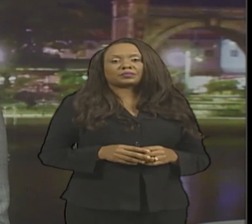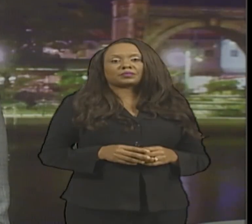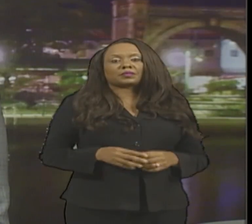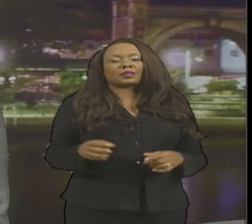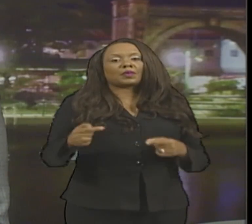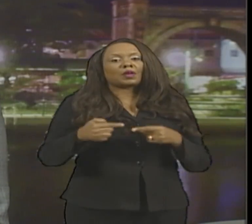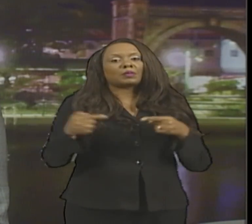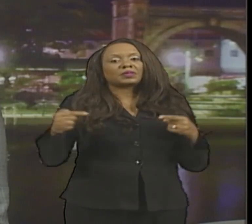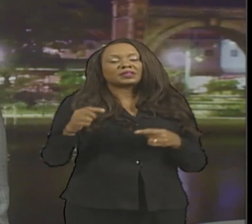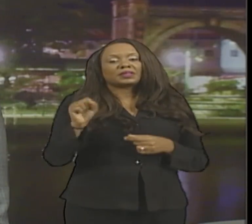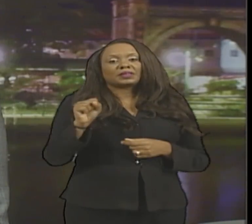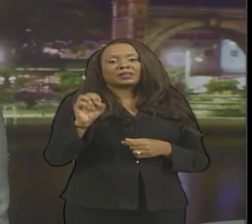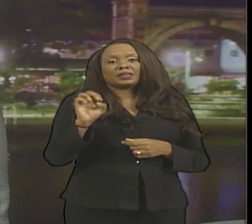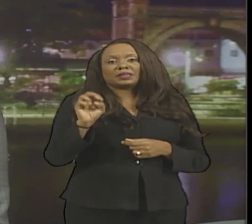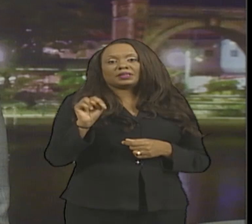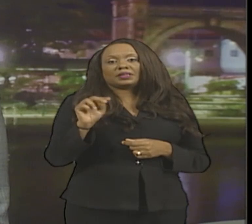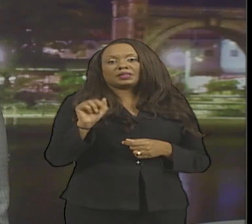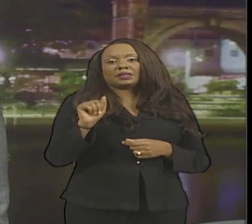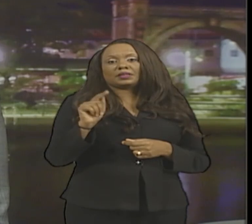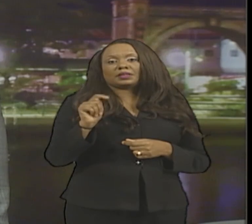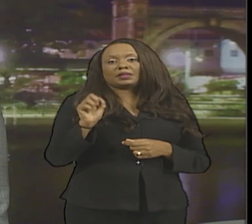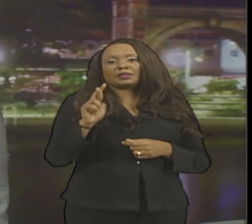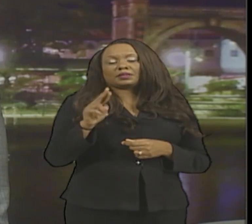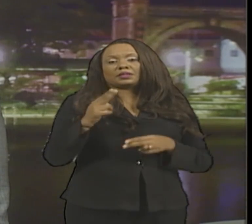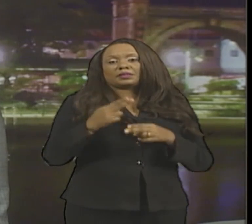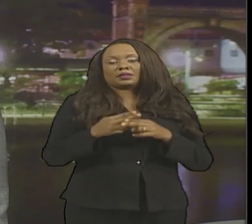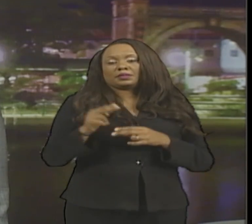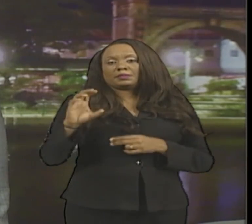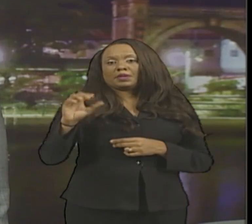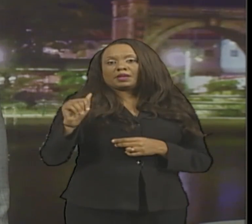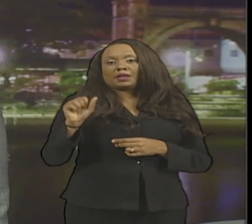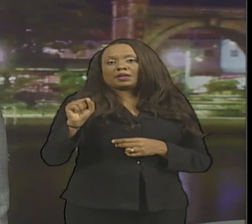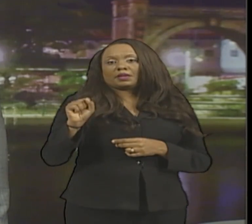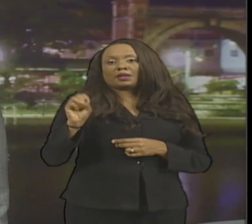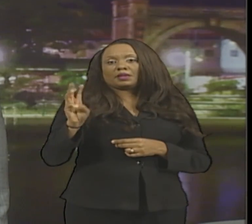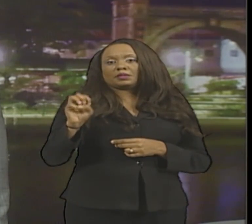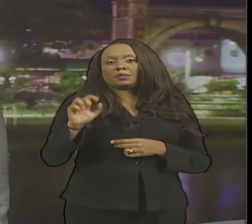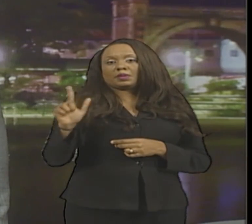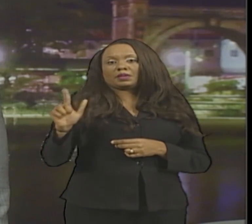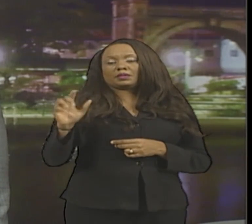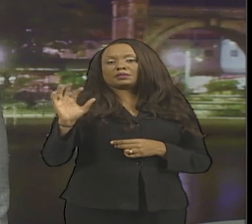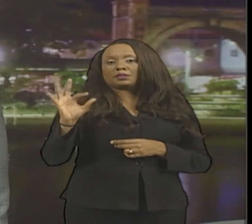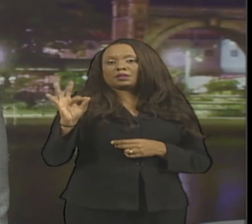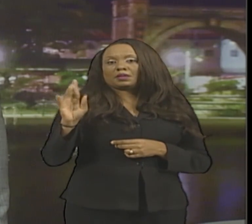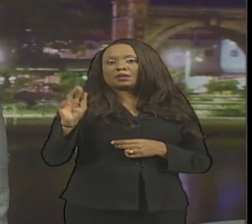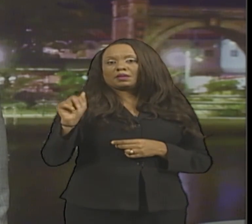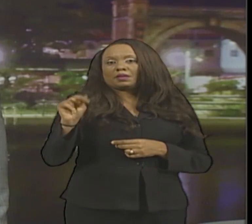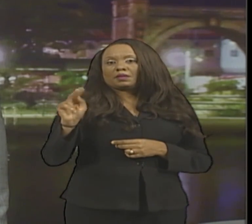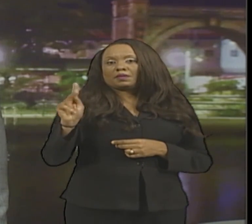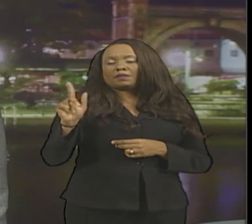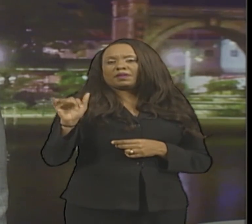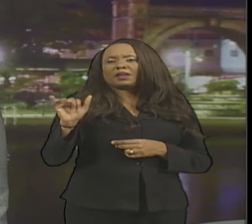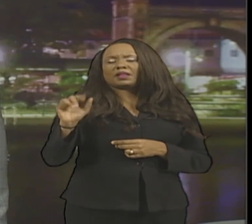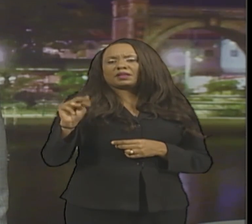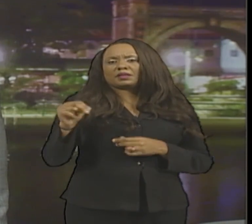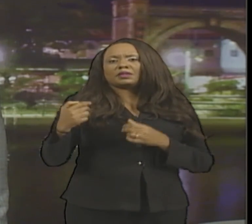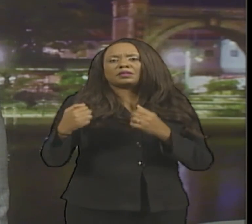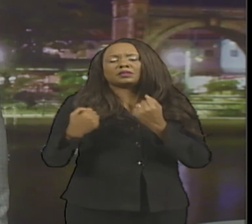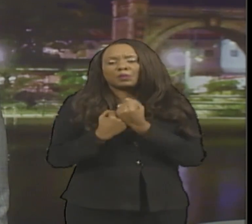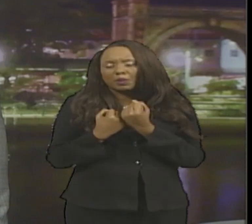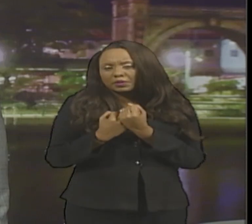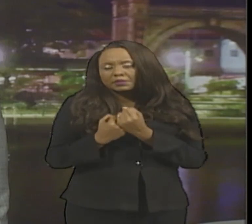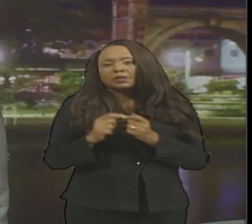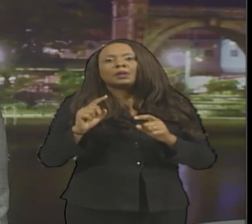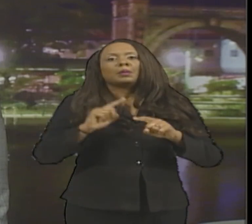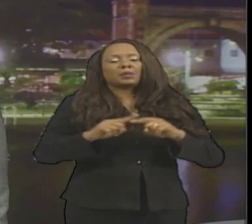Now, while supporting the Public Finances Management Bill 2019, Opposition Senator Caswell Franklin urged the Mia Amor Motley administration